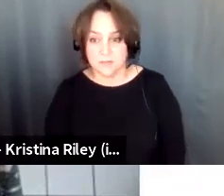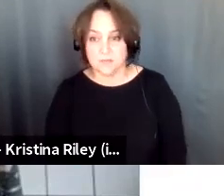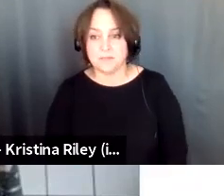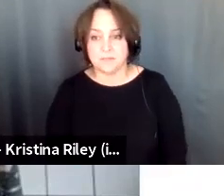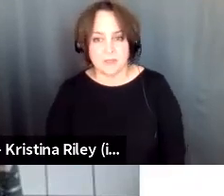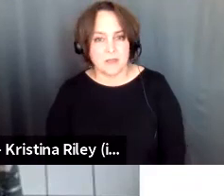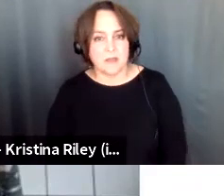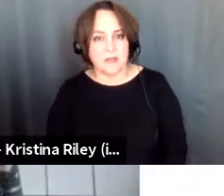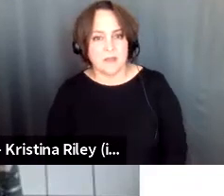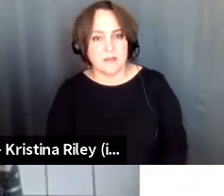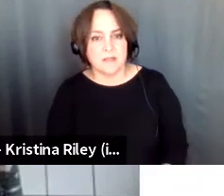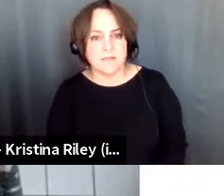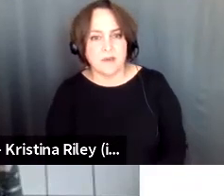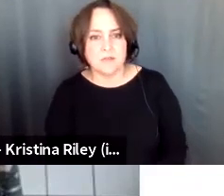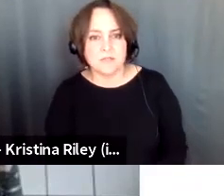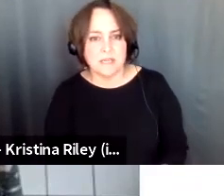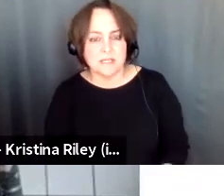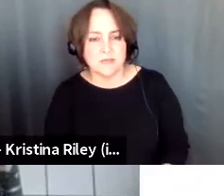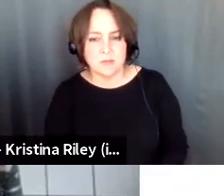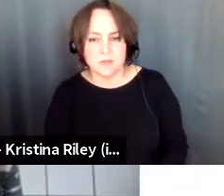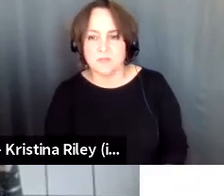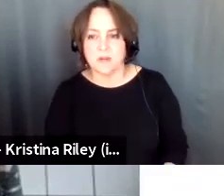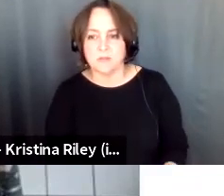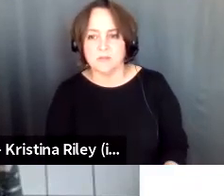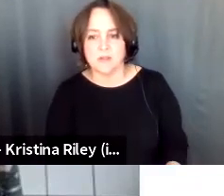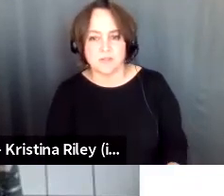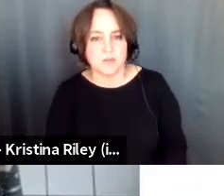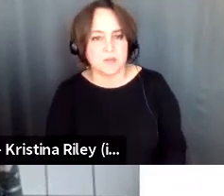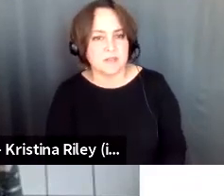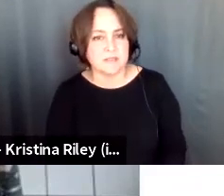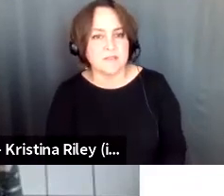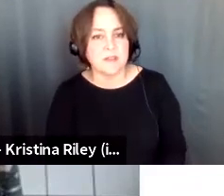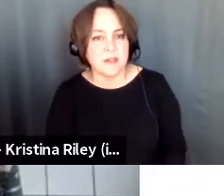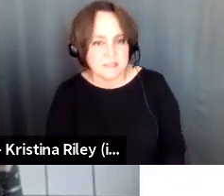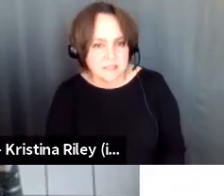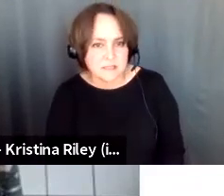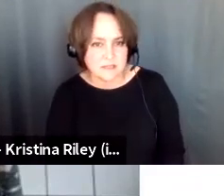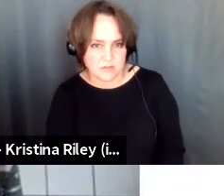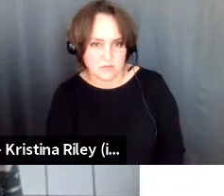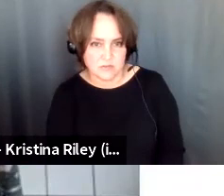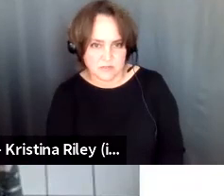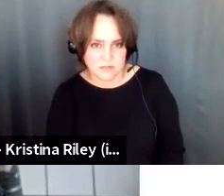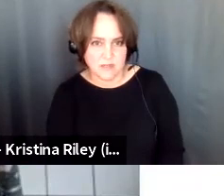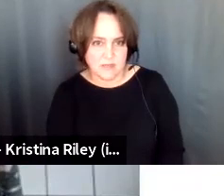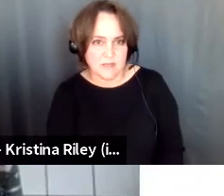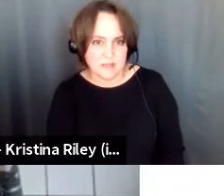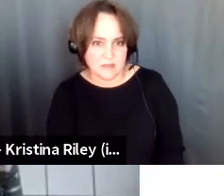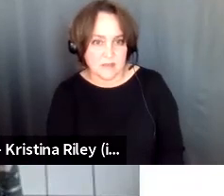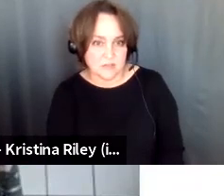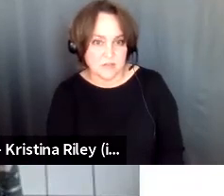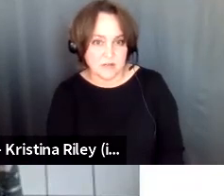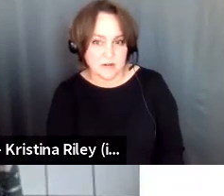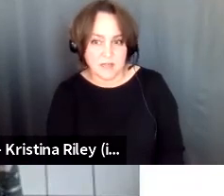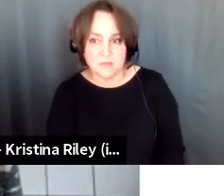1949. The ASL vibrancy model was very strong because of the high density of students